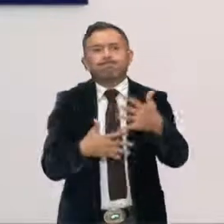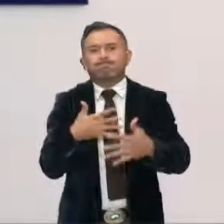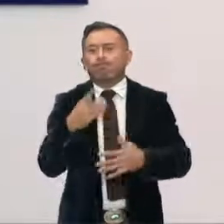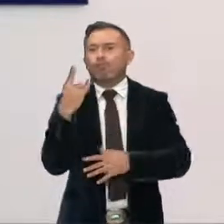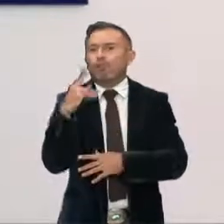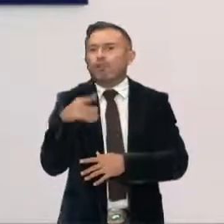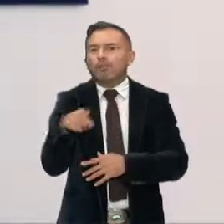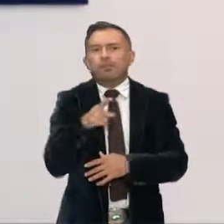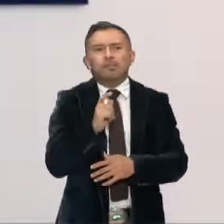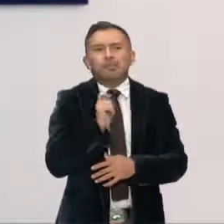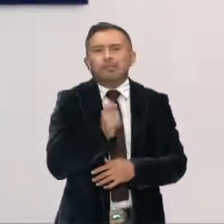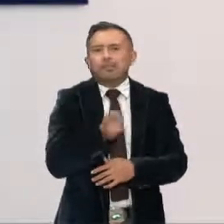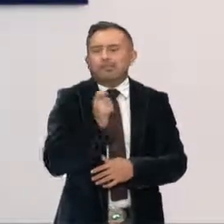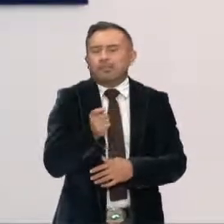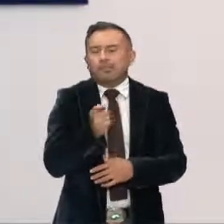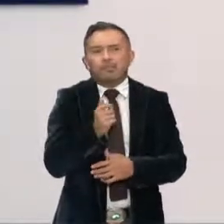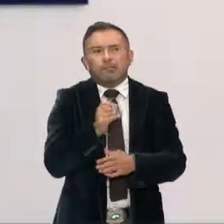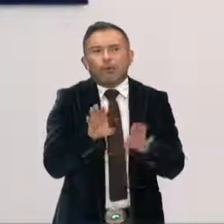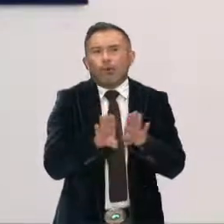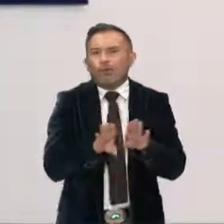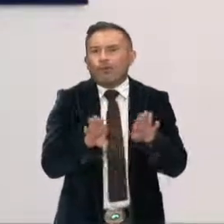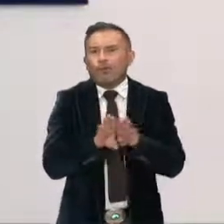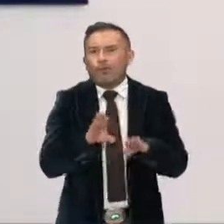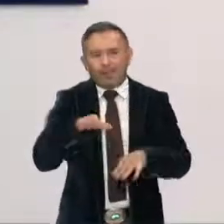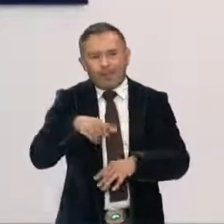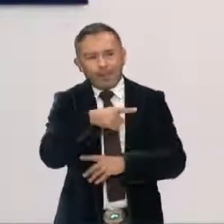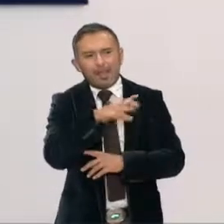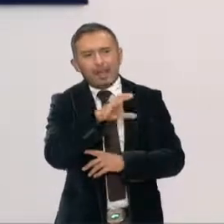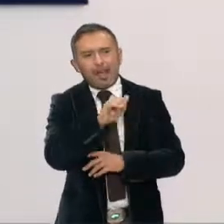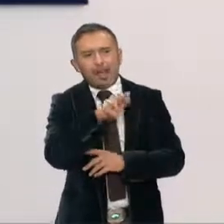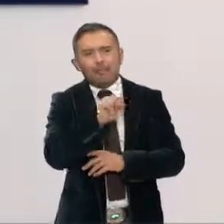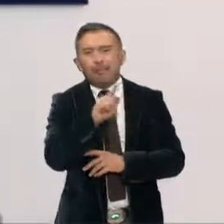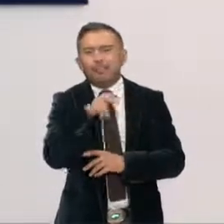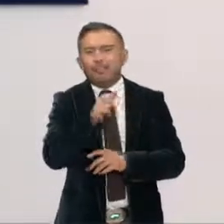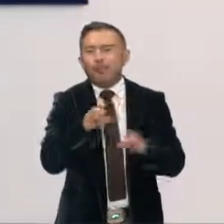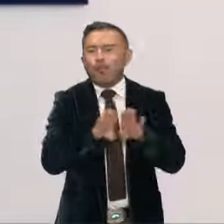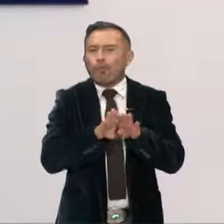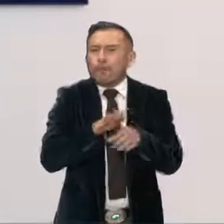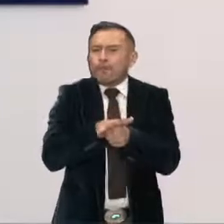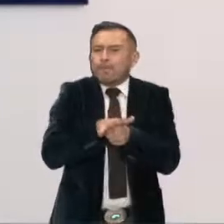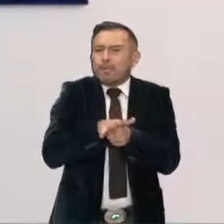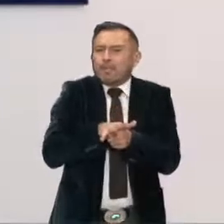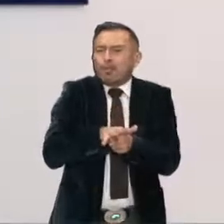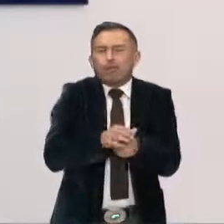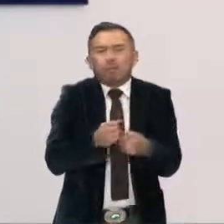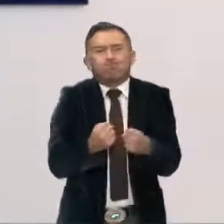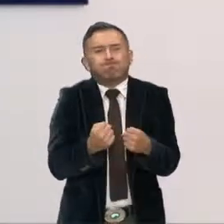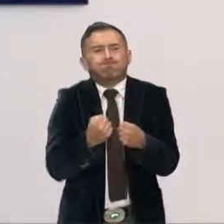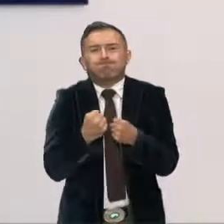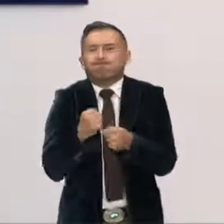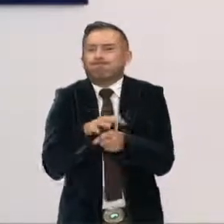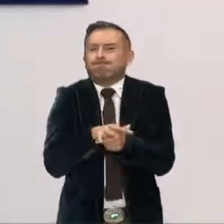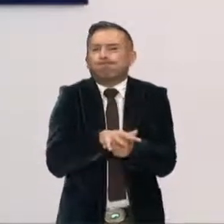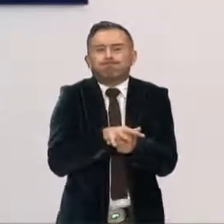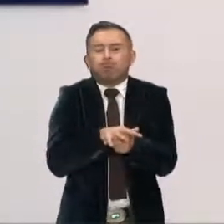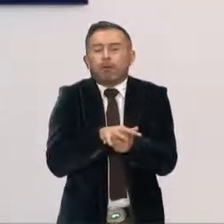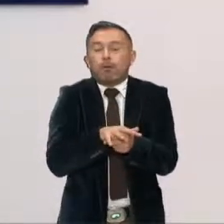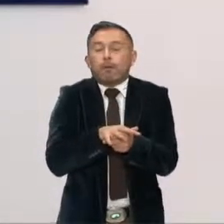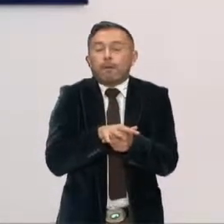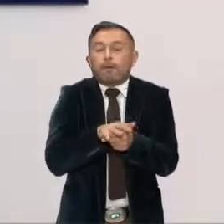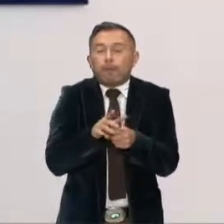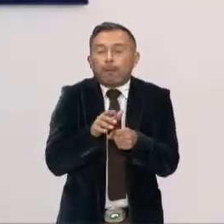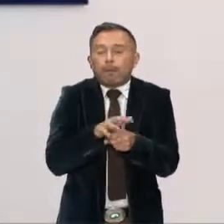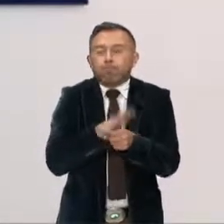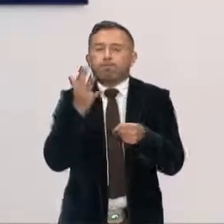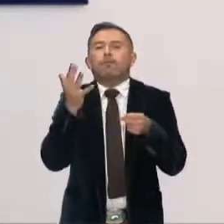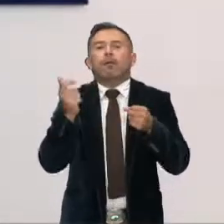need to find a way out. Carlos Mesa was saying a decompression of that political